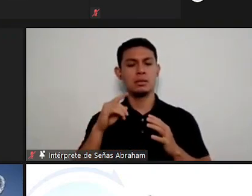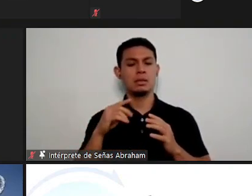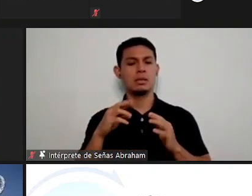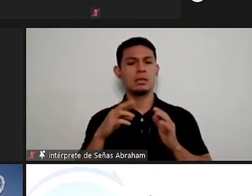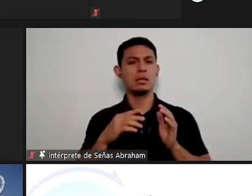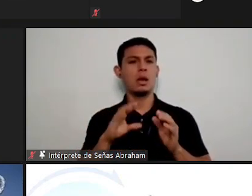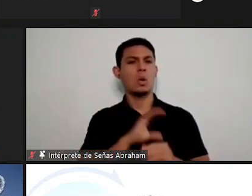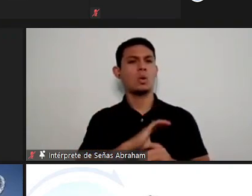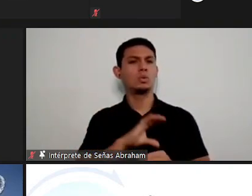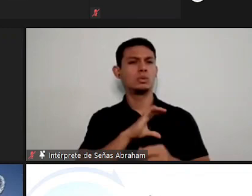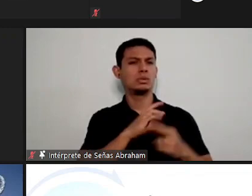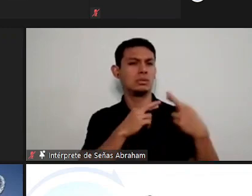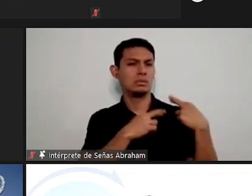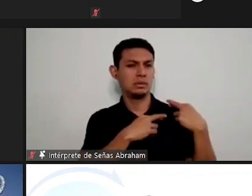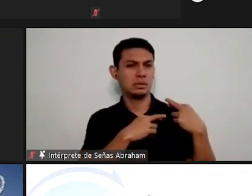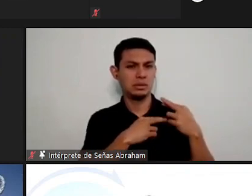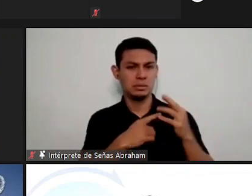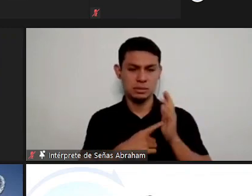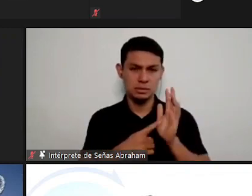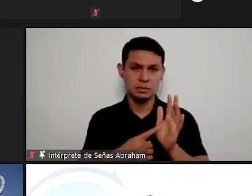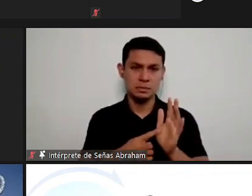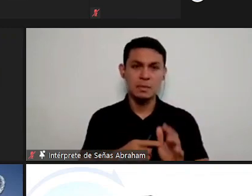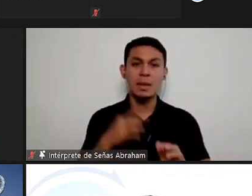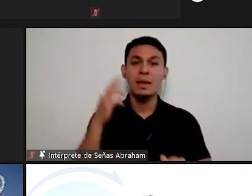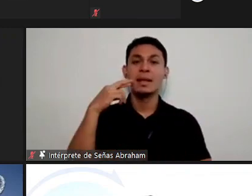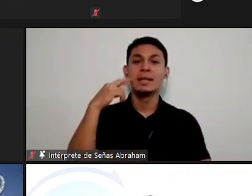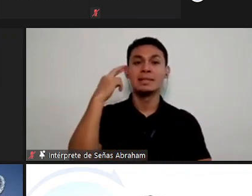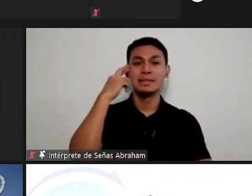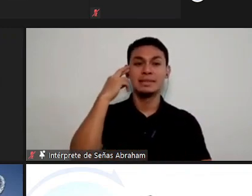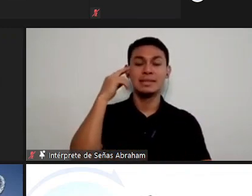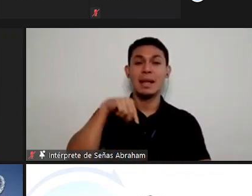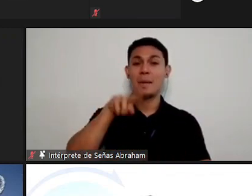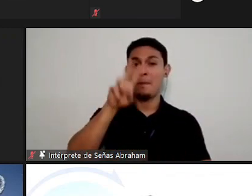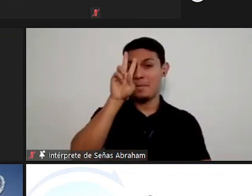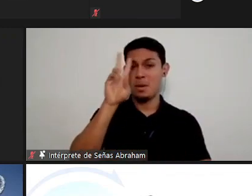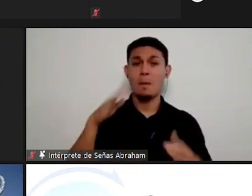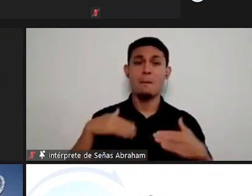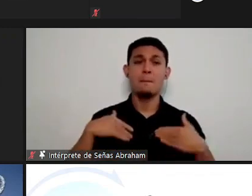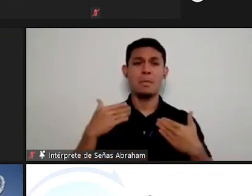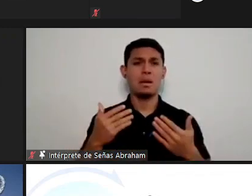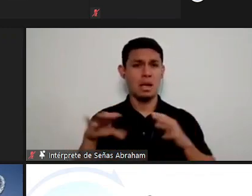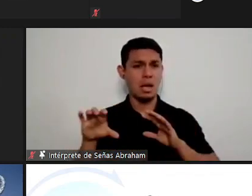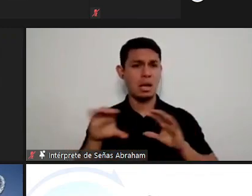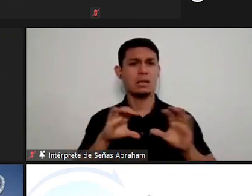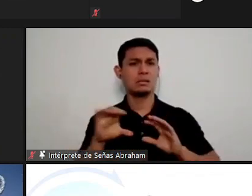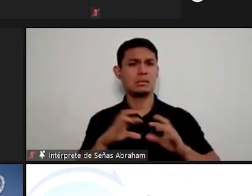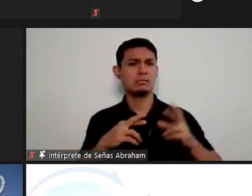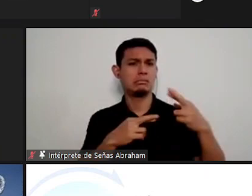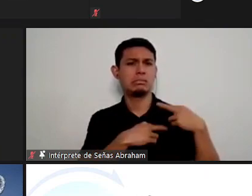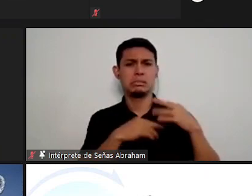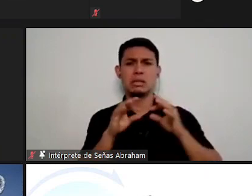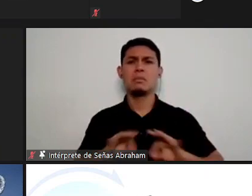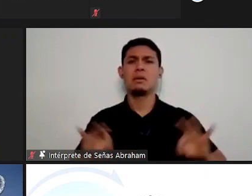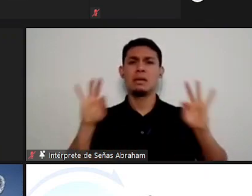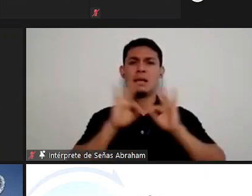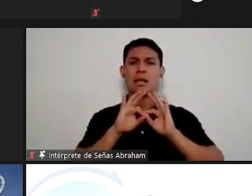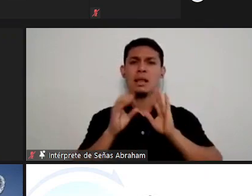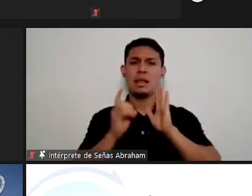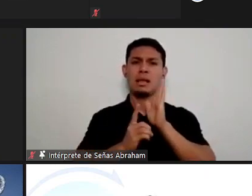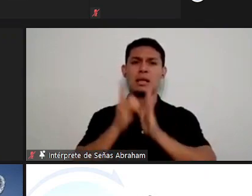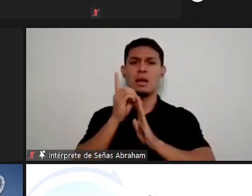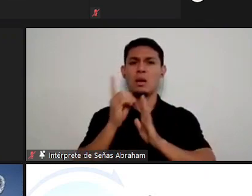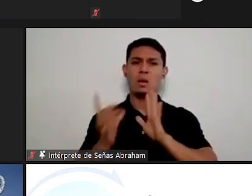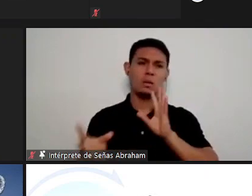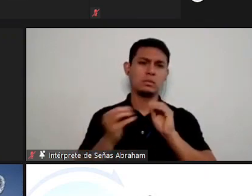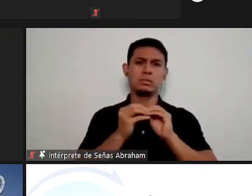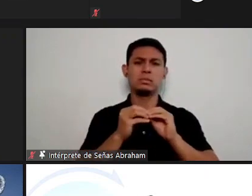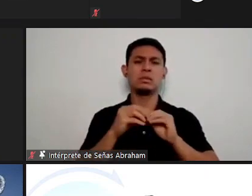for the responsible comp businesses that is why it can consider that the plc peru